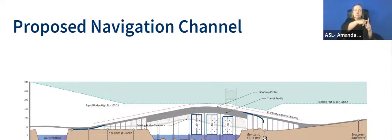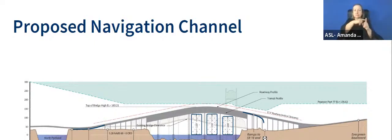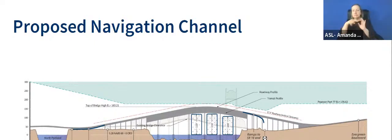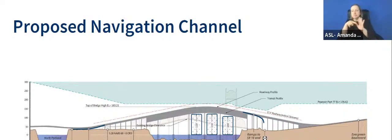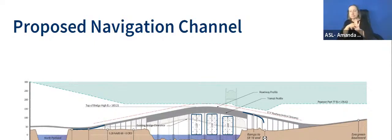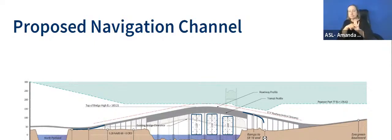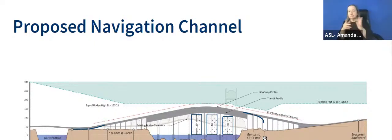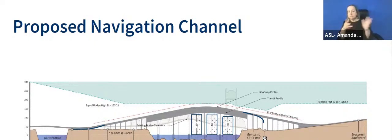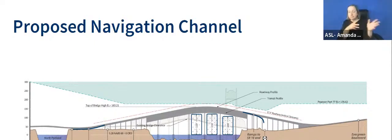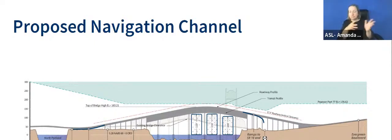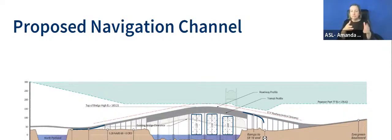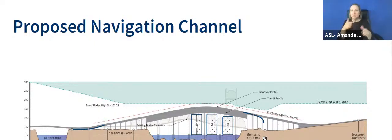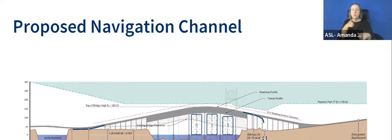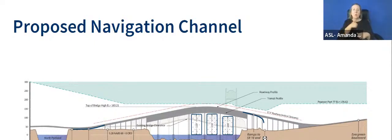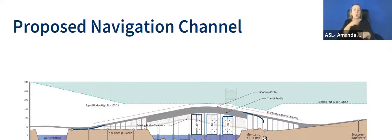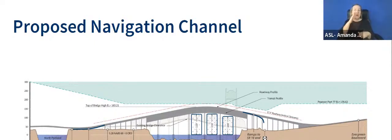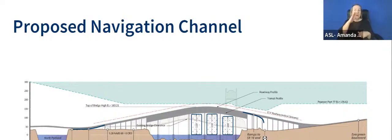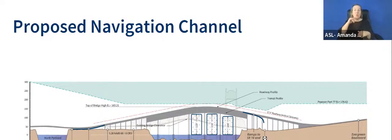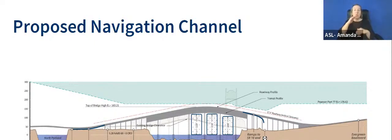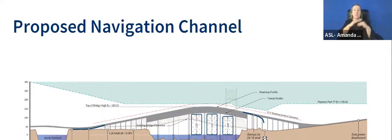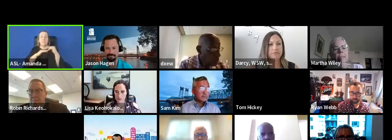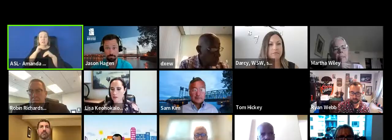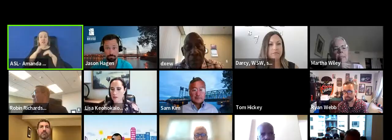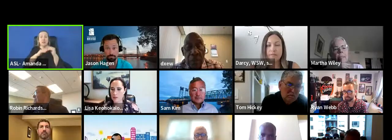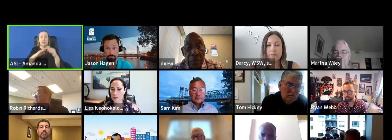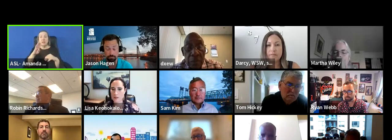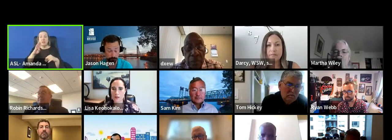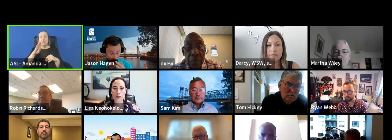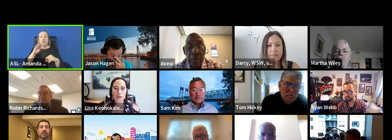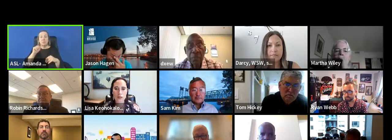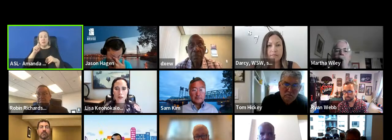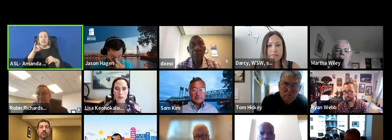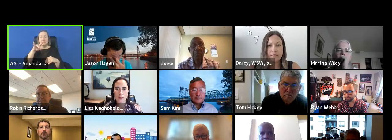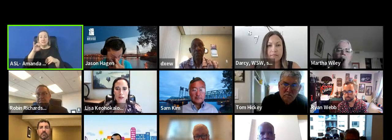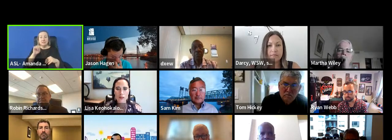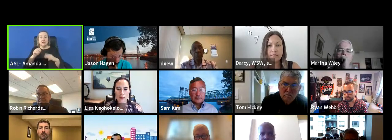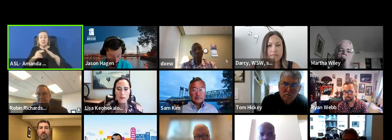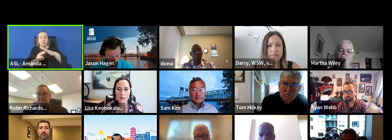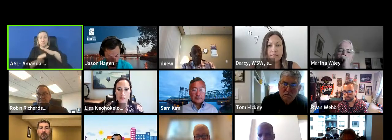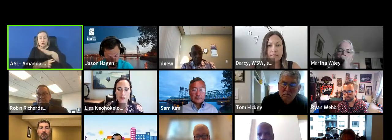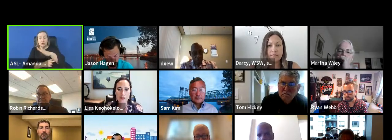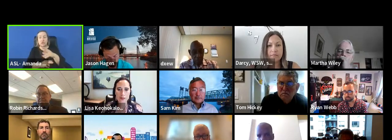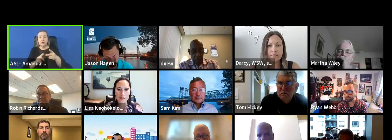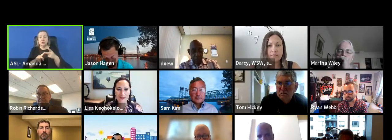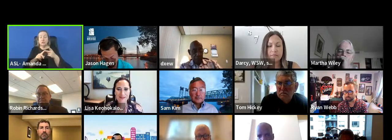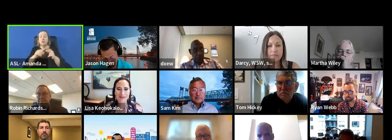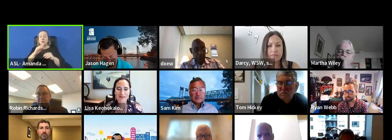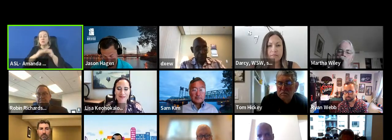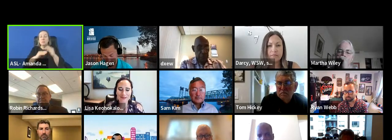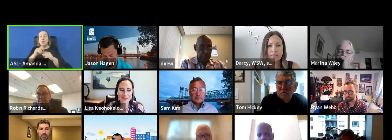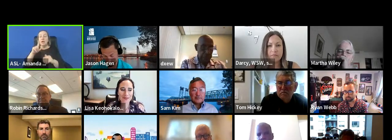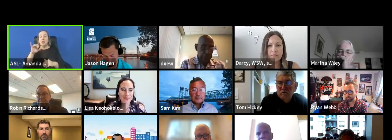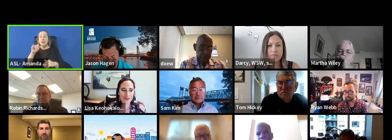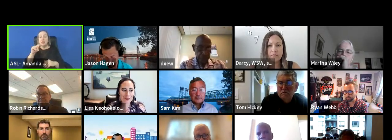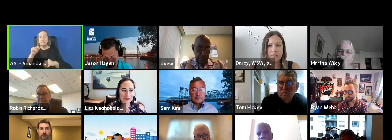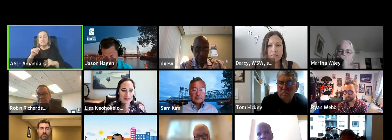that building a bascule bridge or building a lift